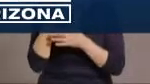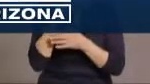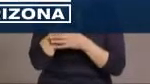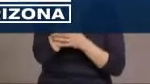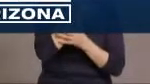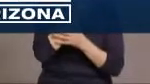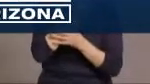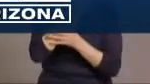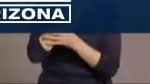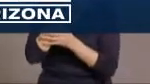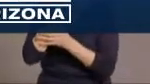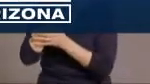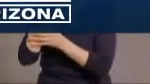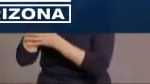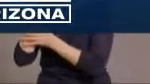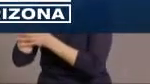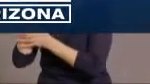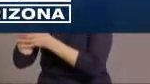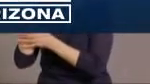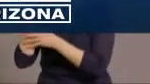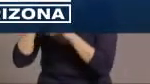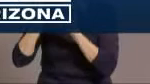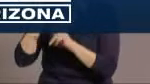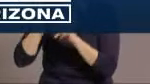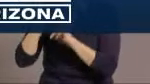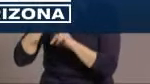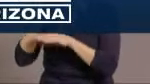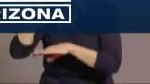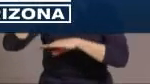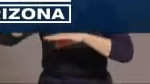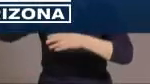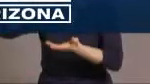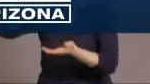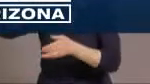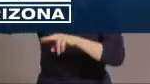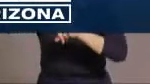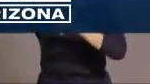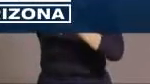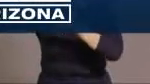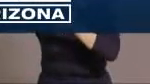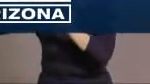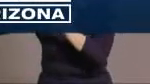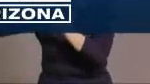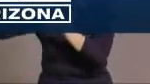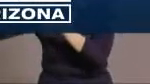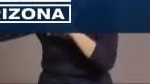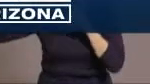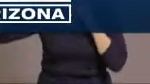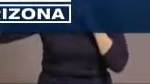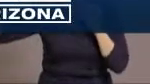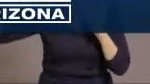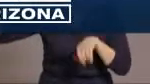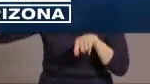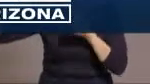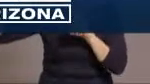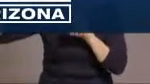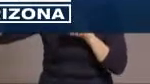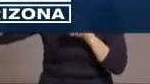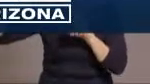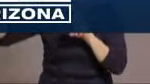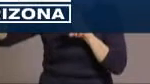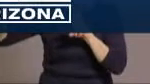is the number of inpatient beds. When you look at the orange, those are inpatient beds that are taken by COVID patients. The blue